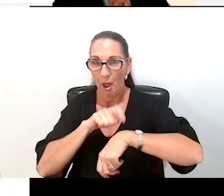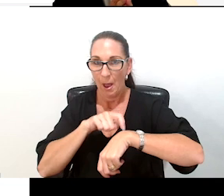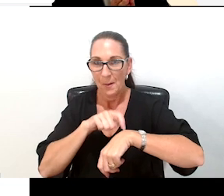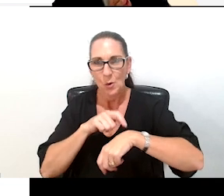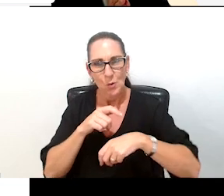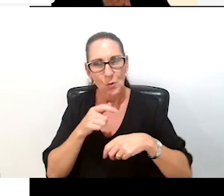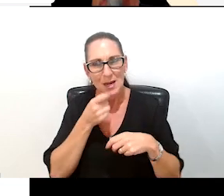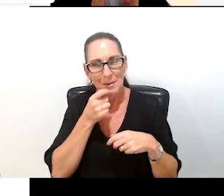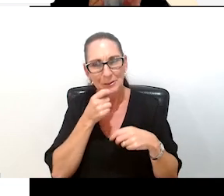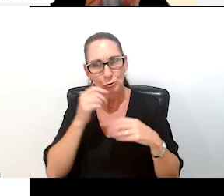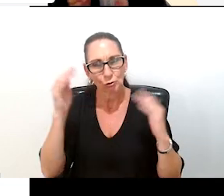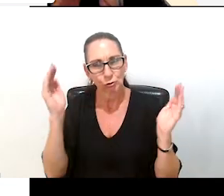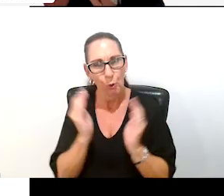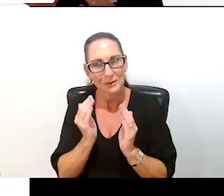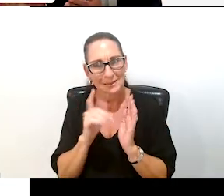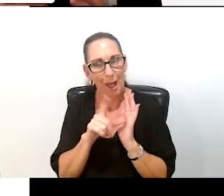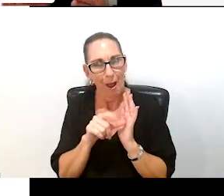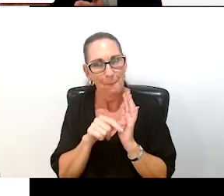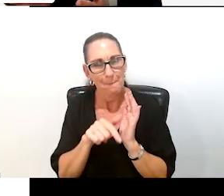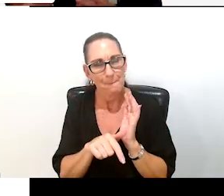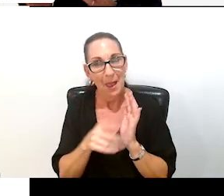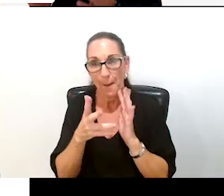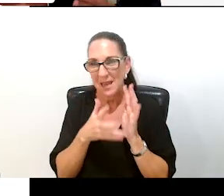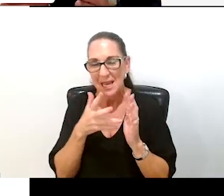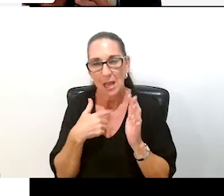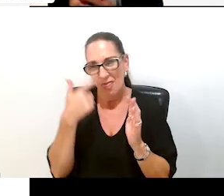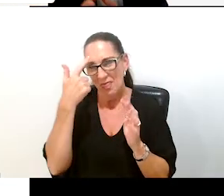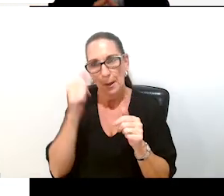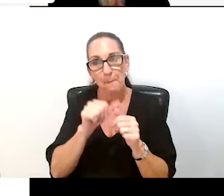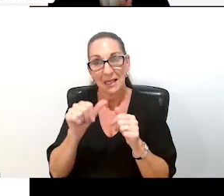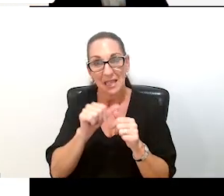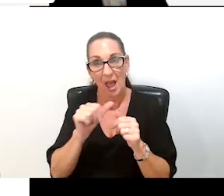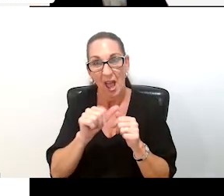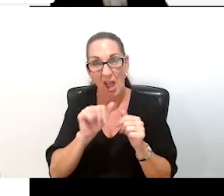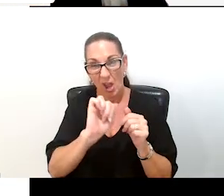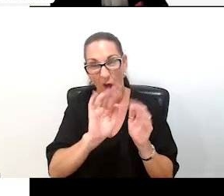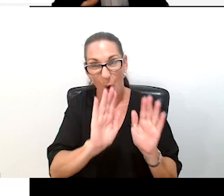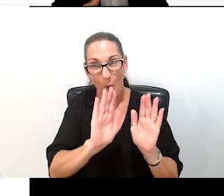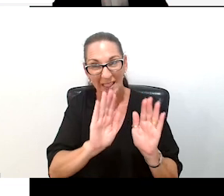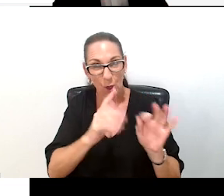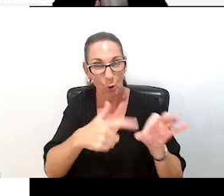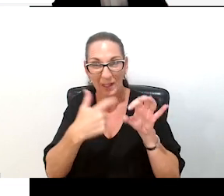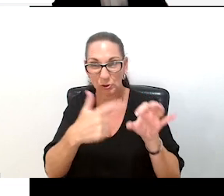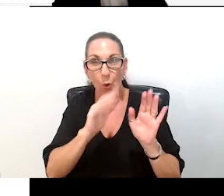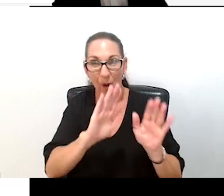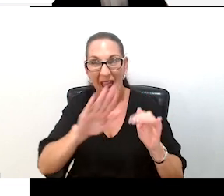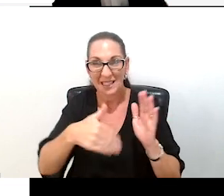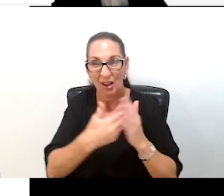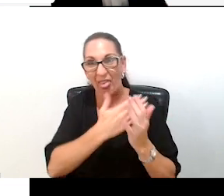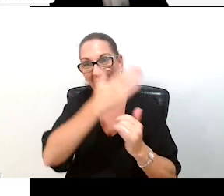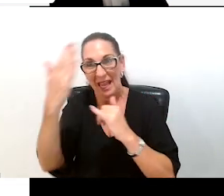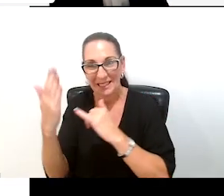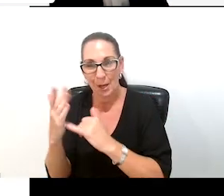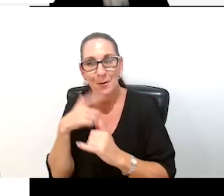tight. So what we might do is save all of the questions right to the end, if that's okay, because we have another 2